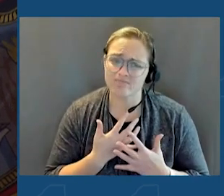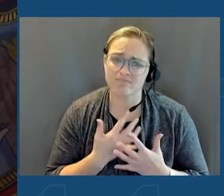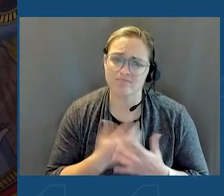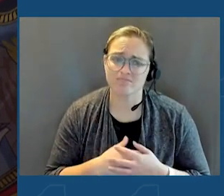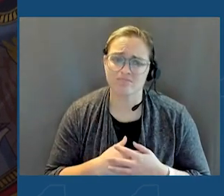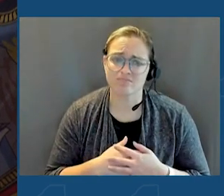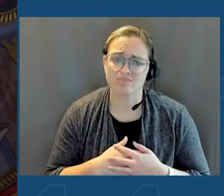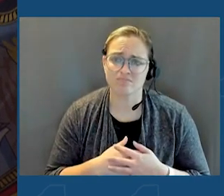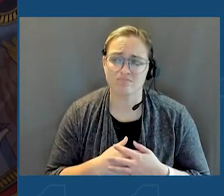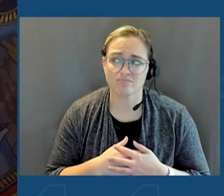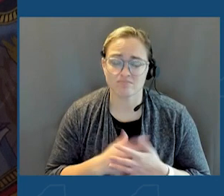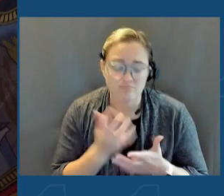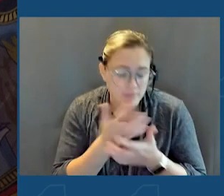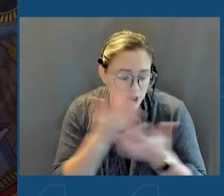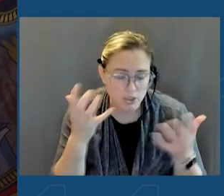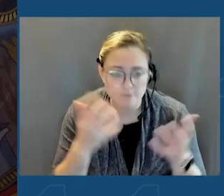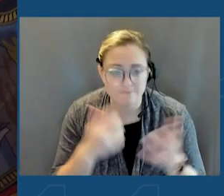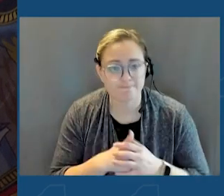furious.